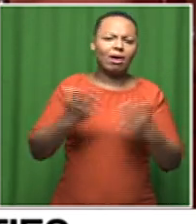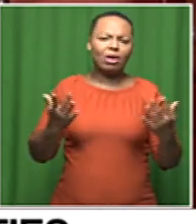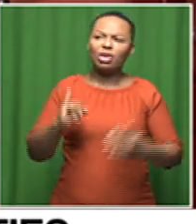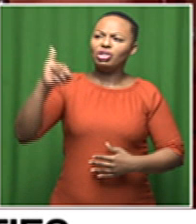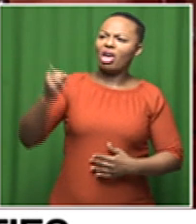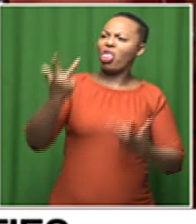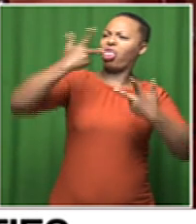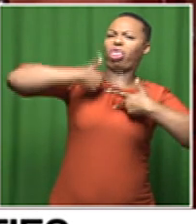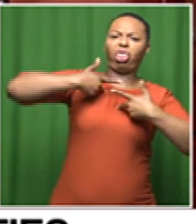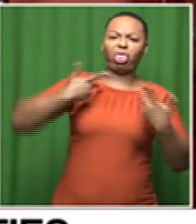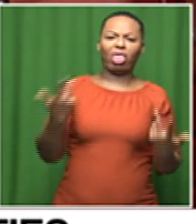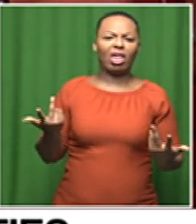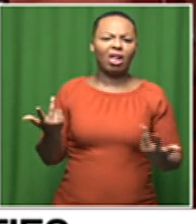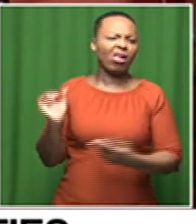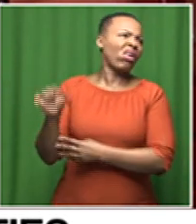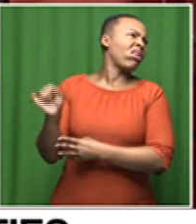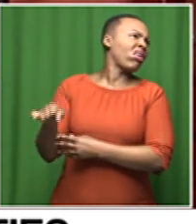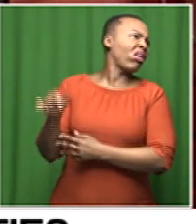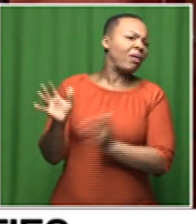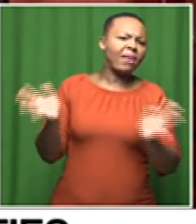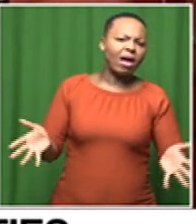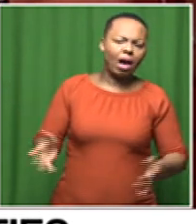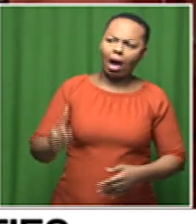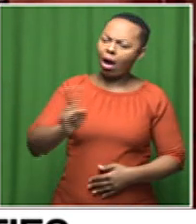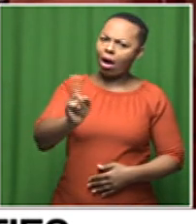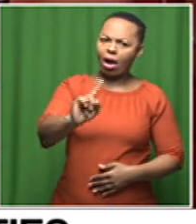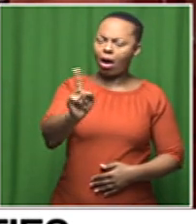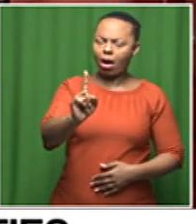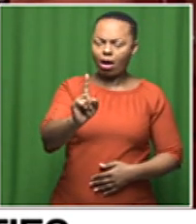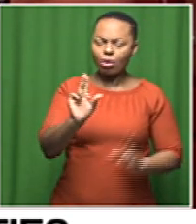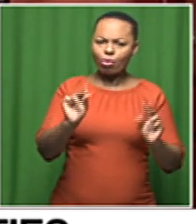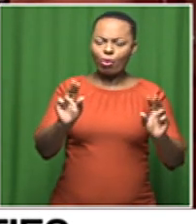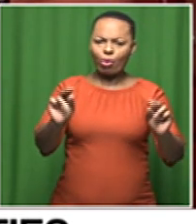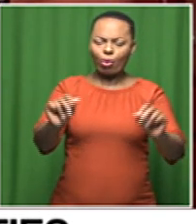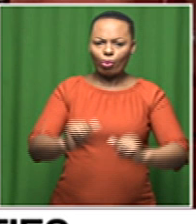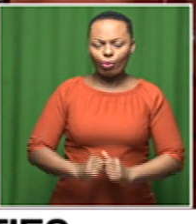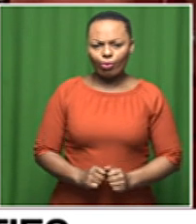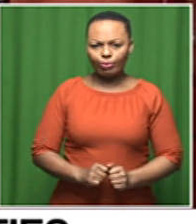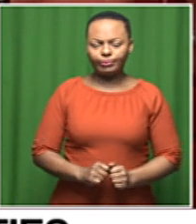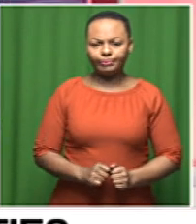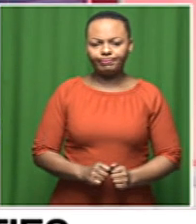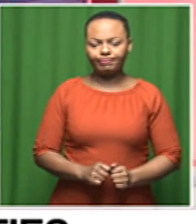who ignore and no, it doesn't work like that.